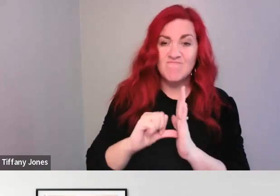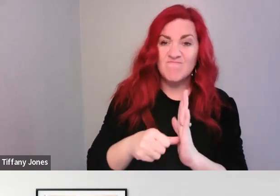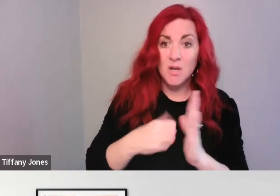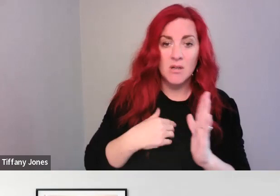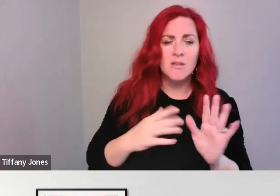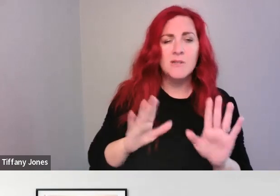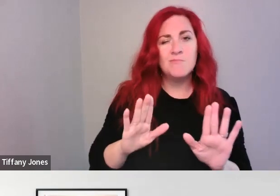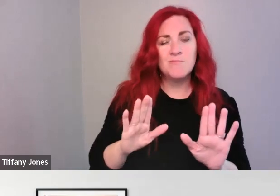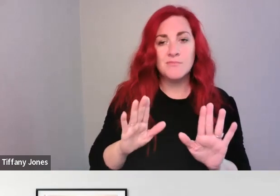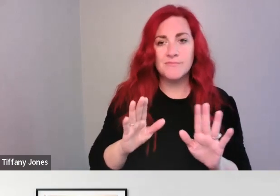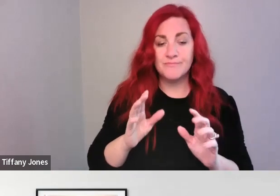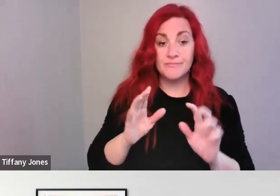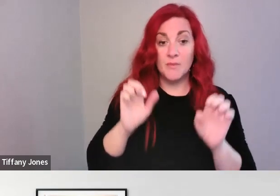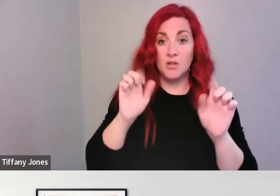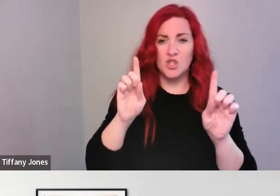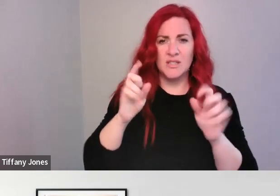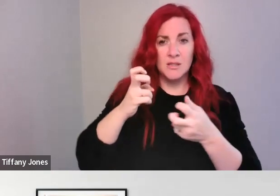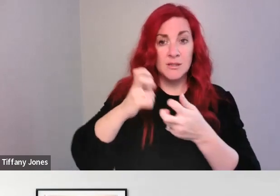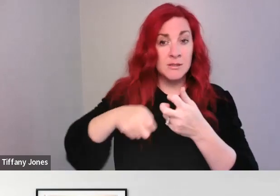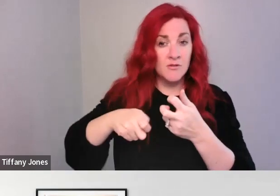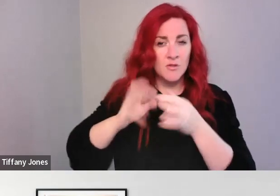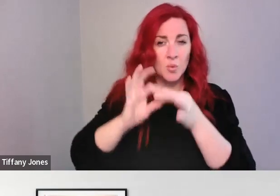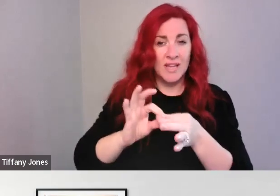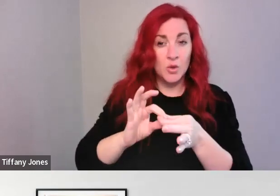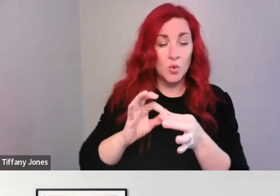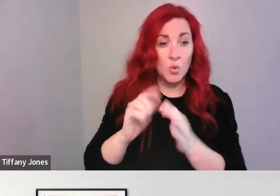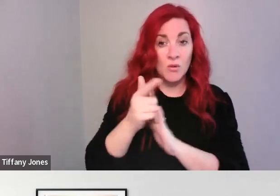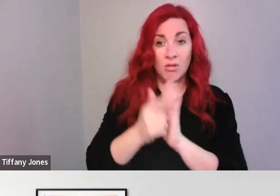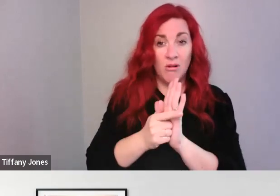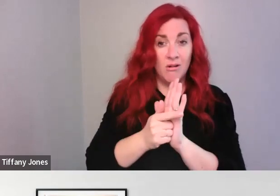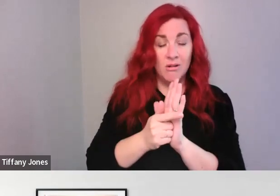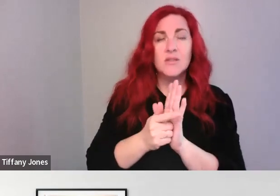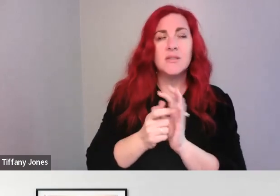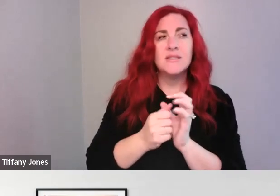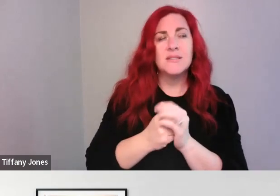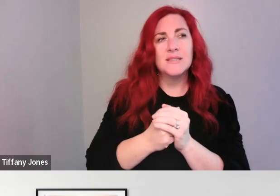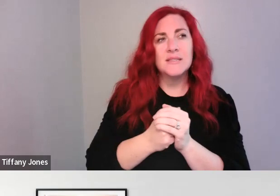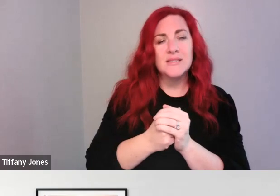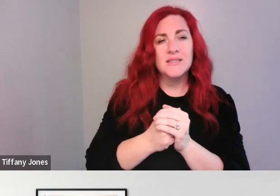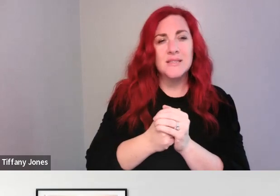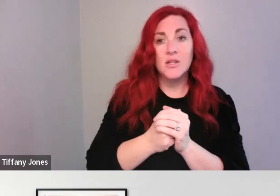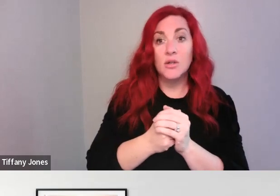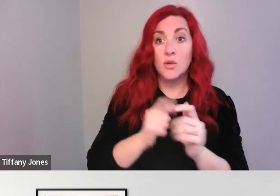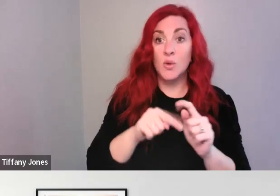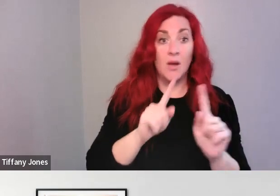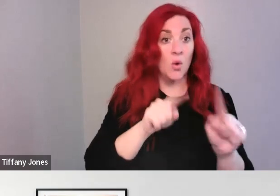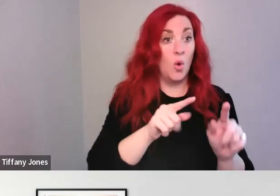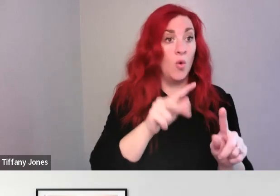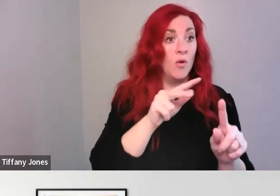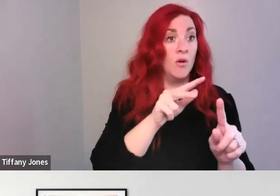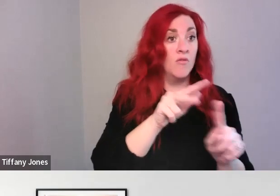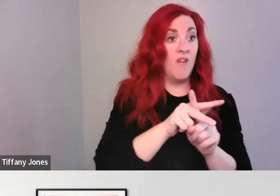the tough thing about education law in general is that it's not something where, you can go file a complaint